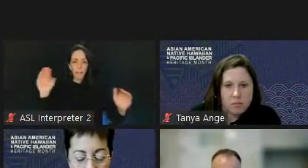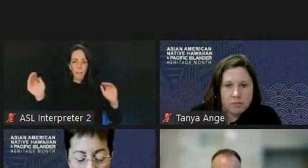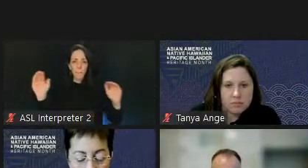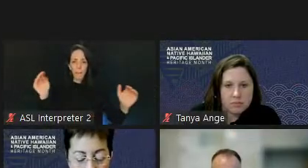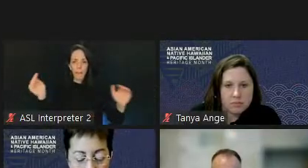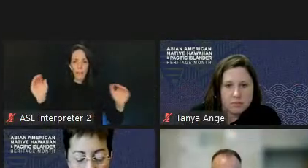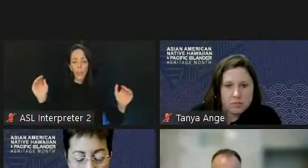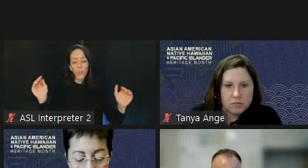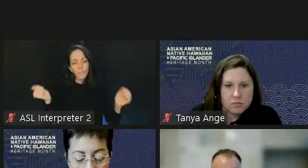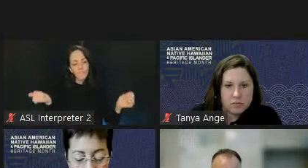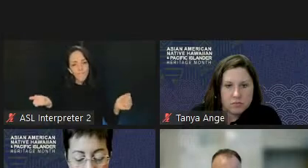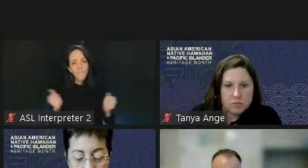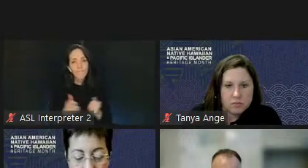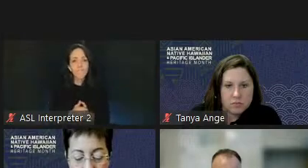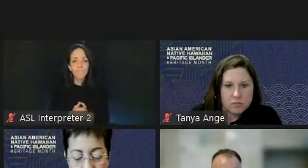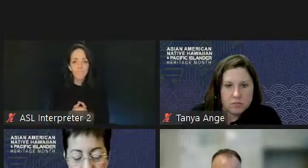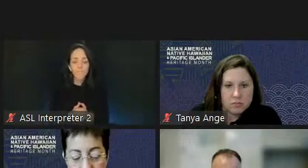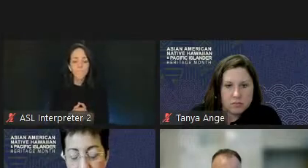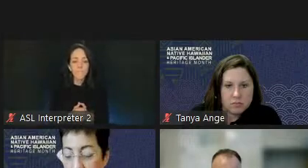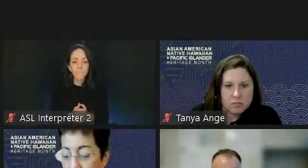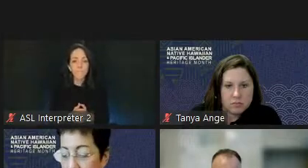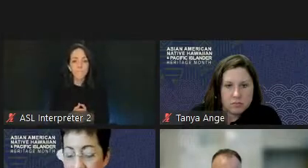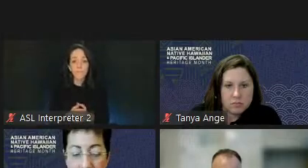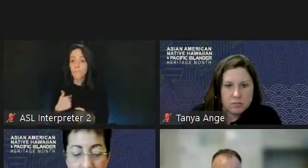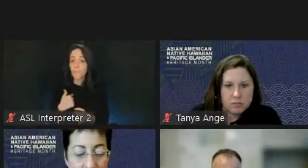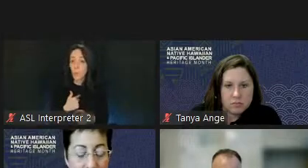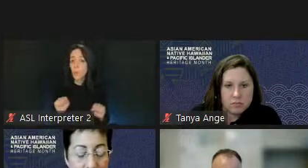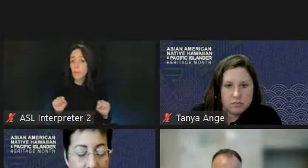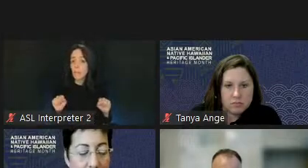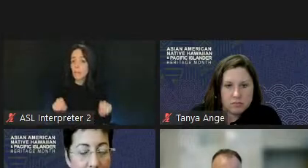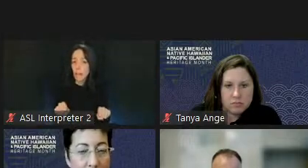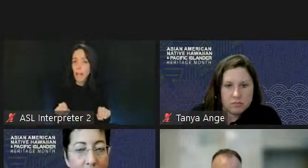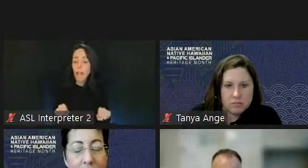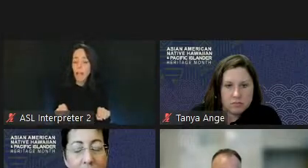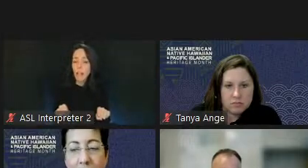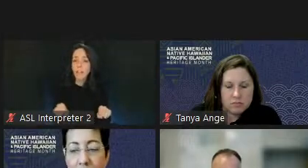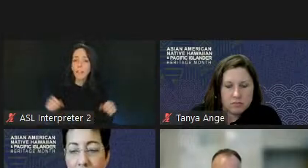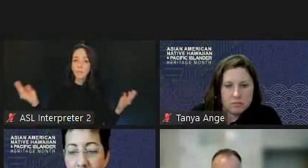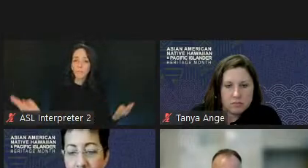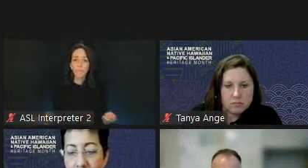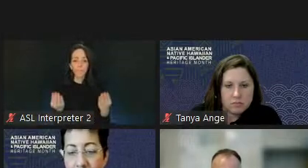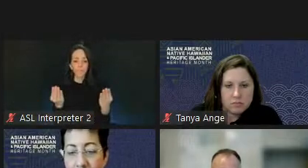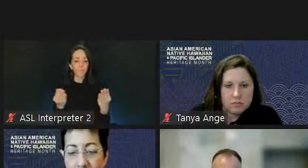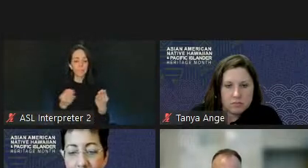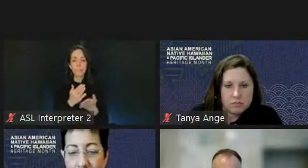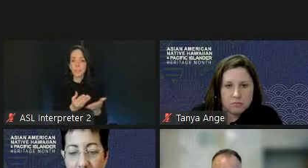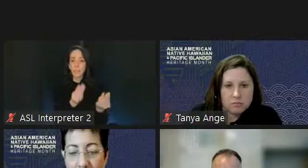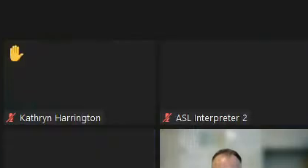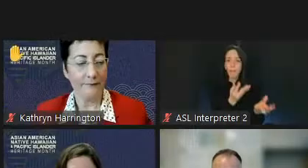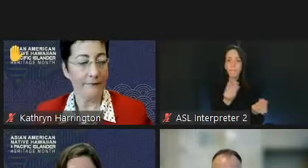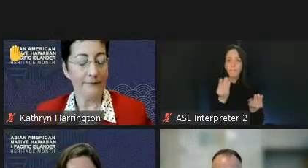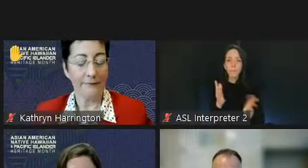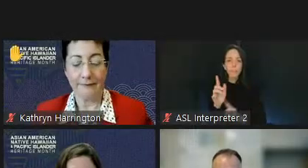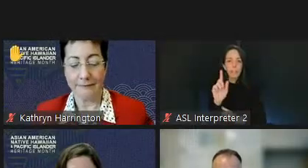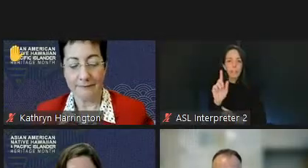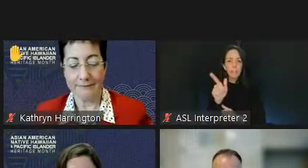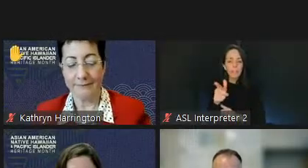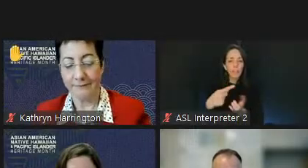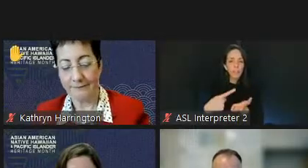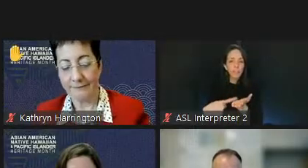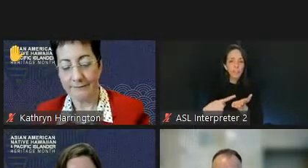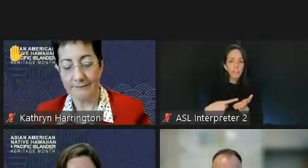County. So we can certainly bring back some information for the committee at a future